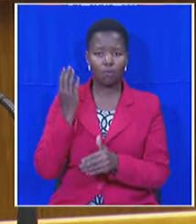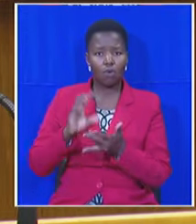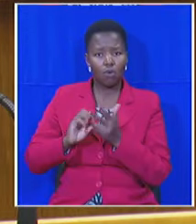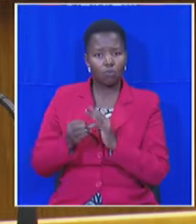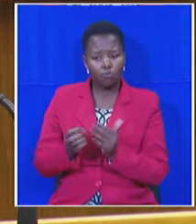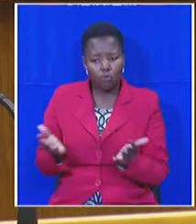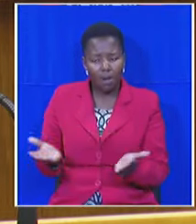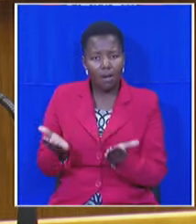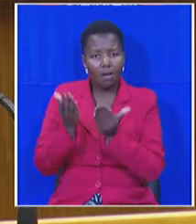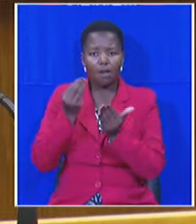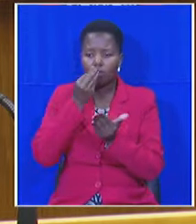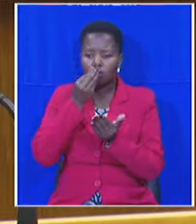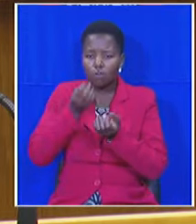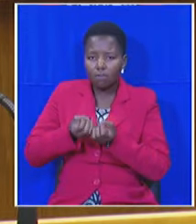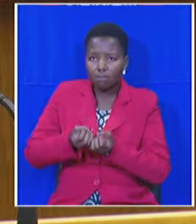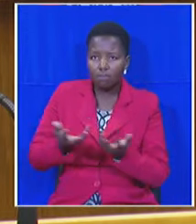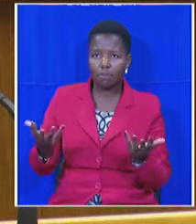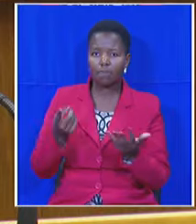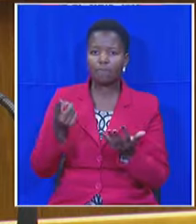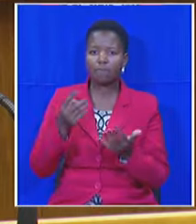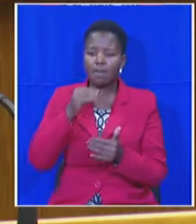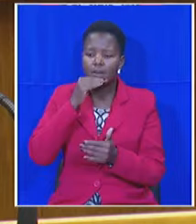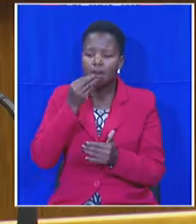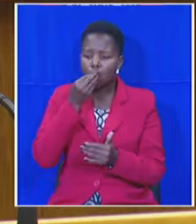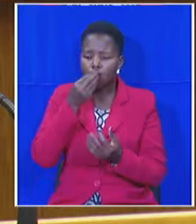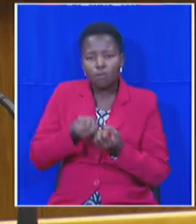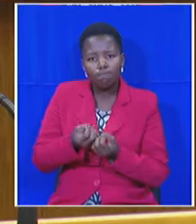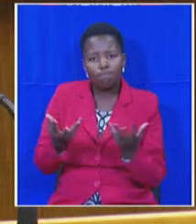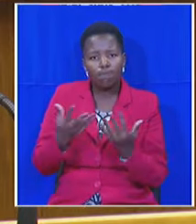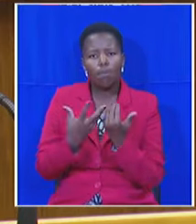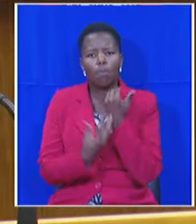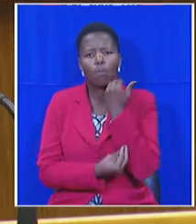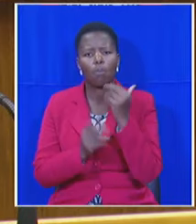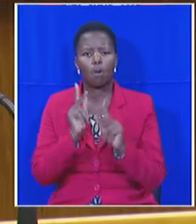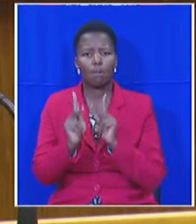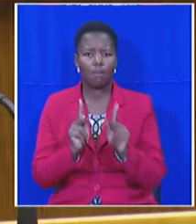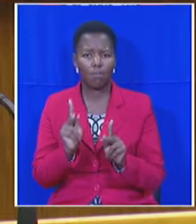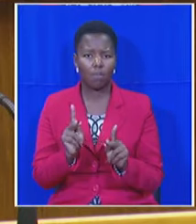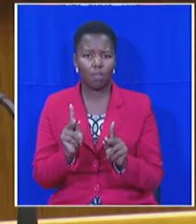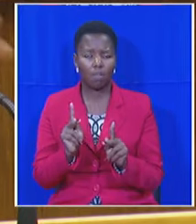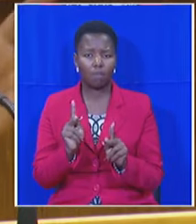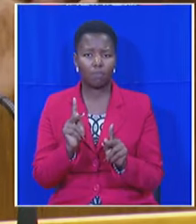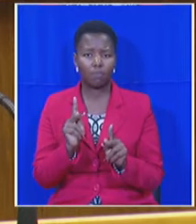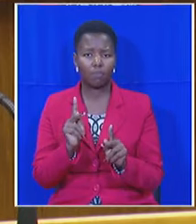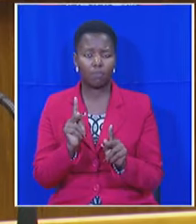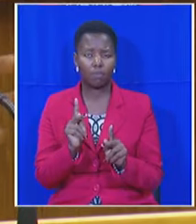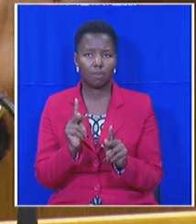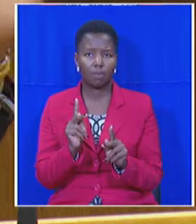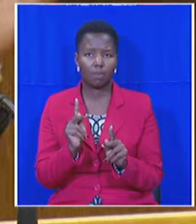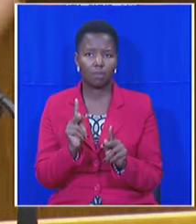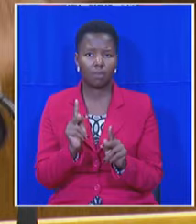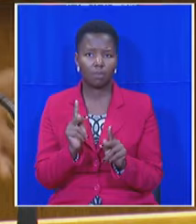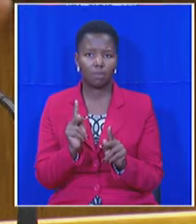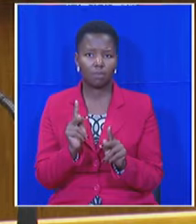taba ya food security ba iša ka gara office ya deputy president gore e kgone go kry-a thekgo go